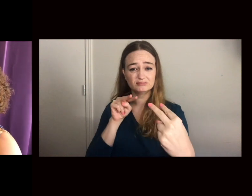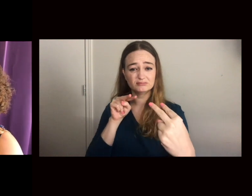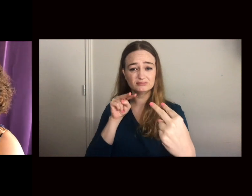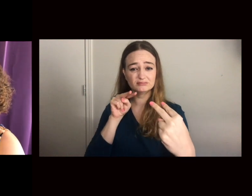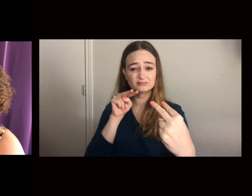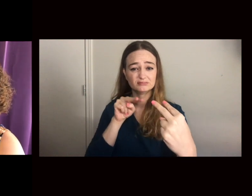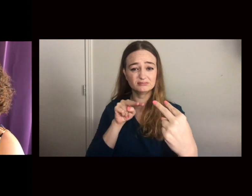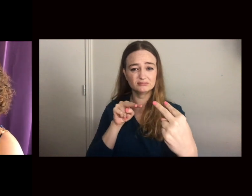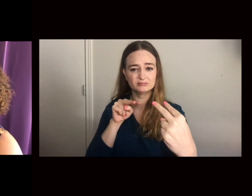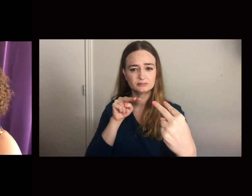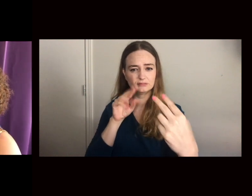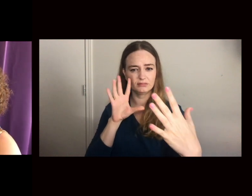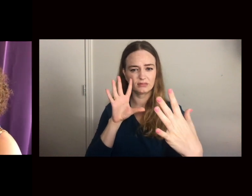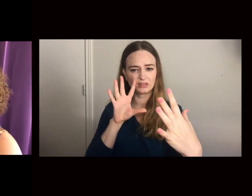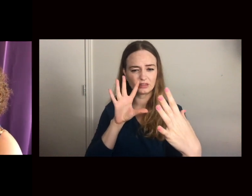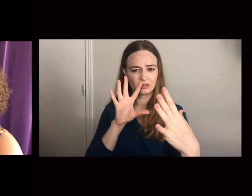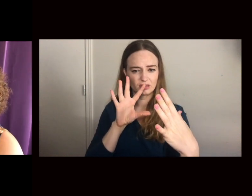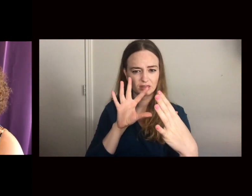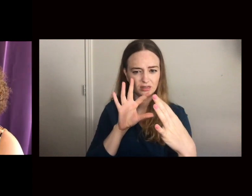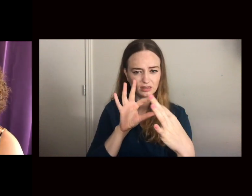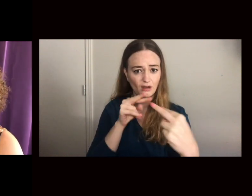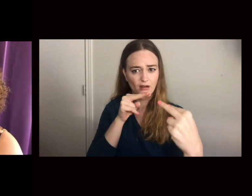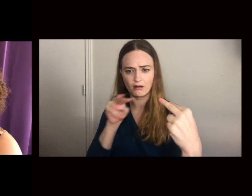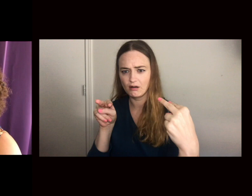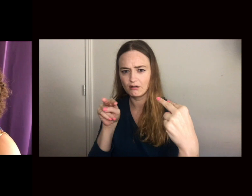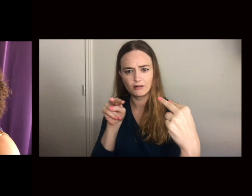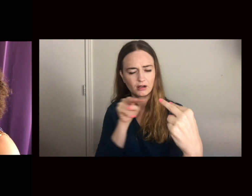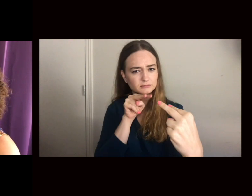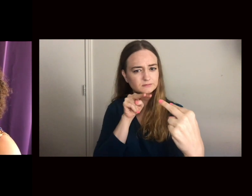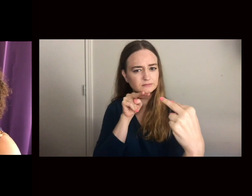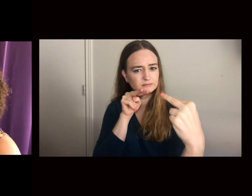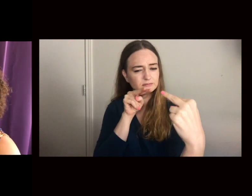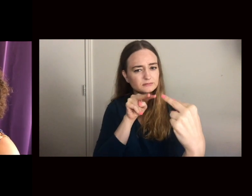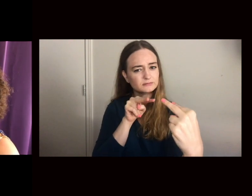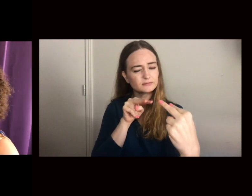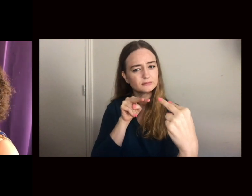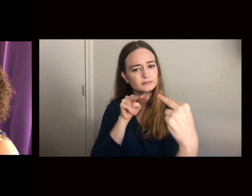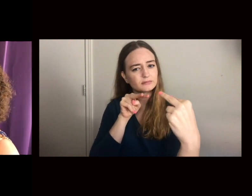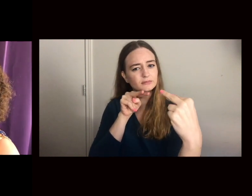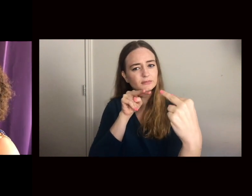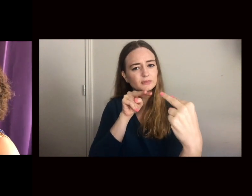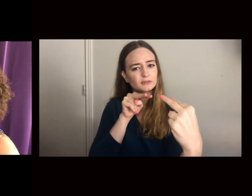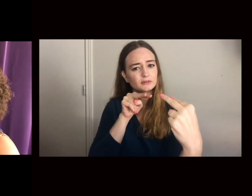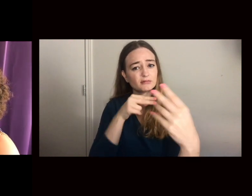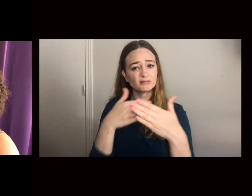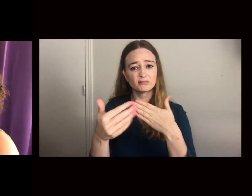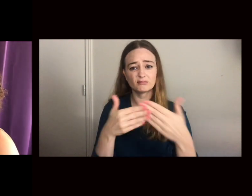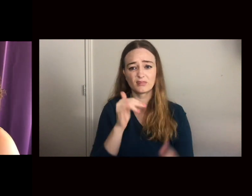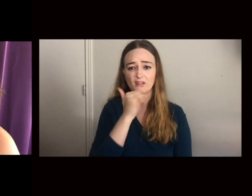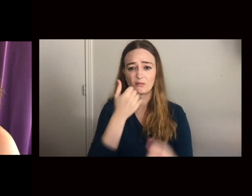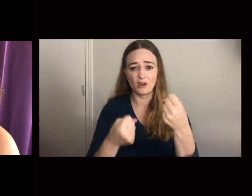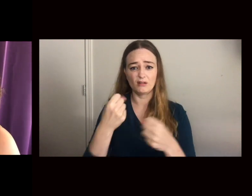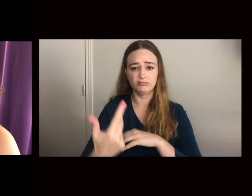Stare at each other, Feelings hypnotized, we never break the contact from each other's eyes.